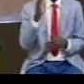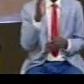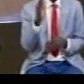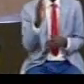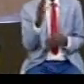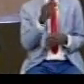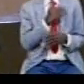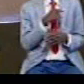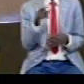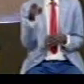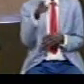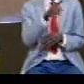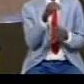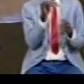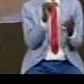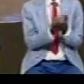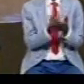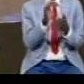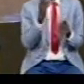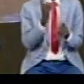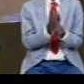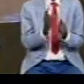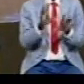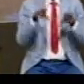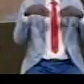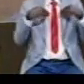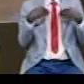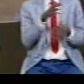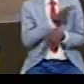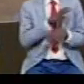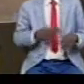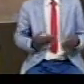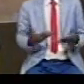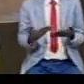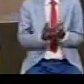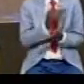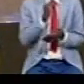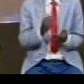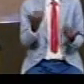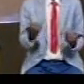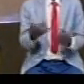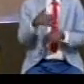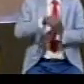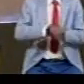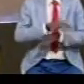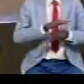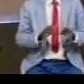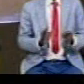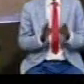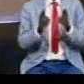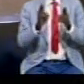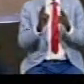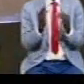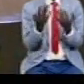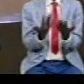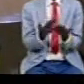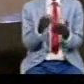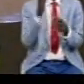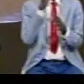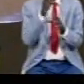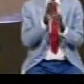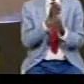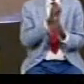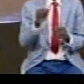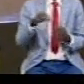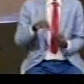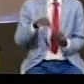to move, because you come to the front here, there is a package for you which you collect tonight before you go. But I want to tell you now,